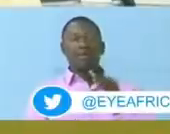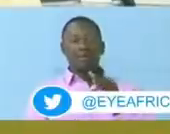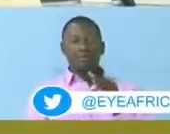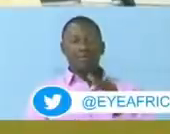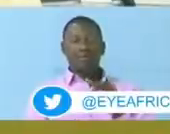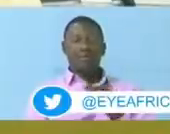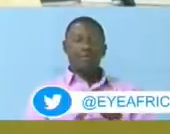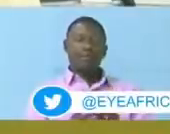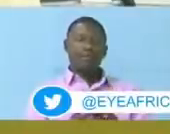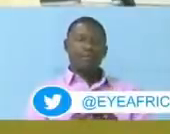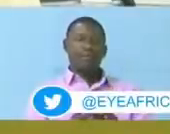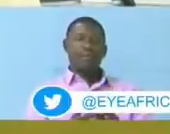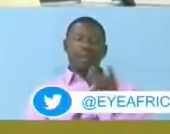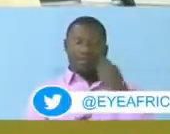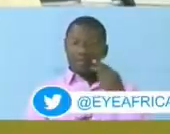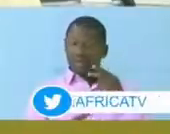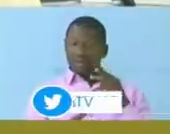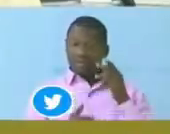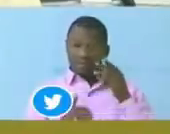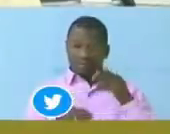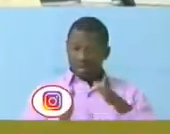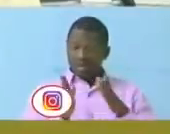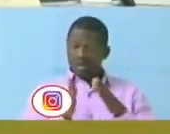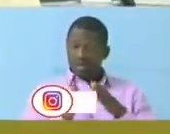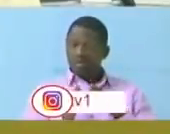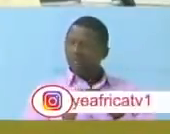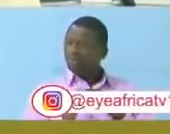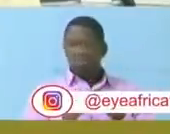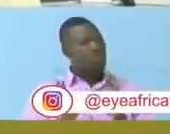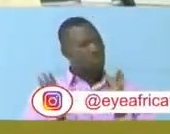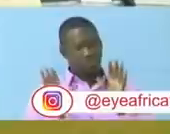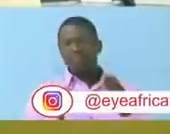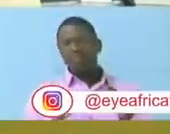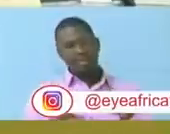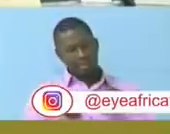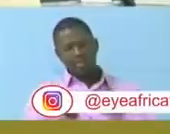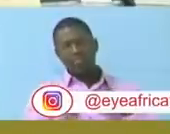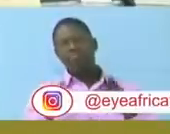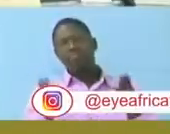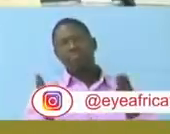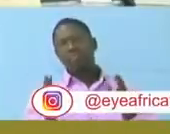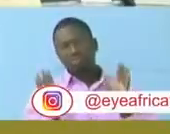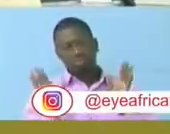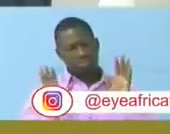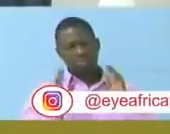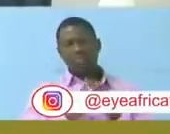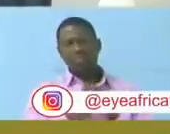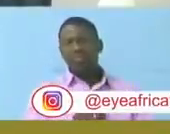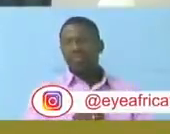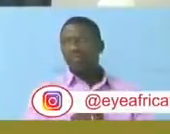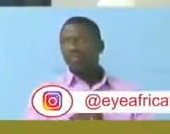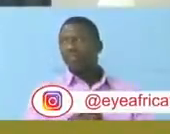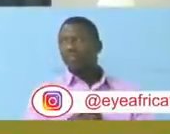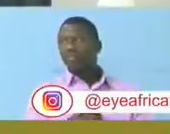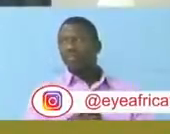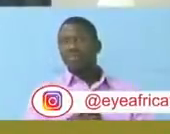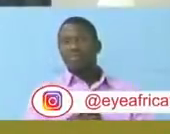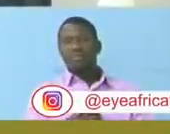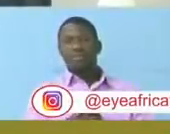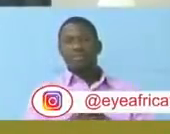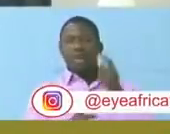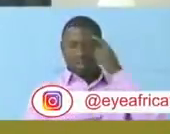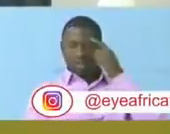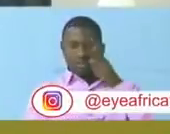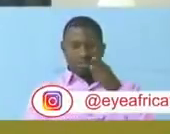if it is the procedure, I wouldn't mind also. But later I want to kill you now for now. I think you